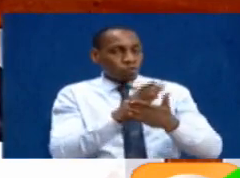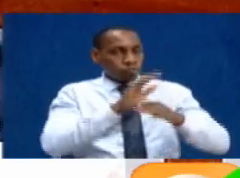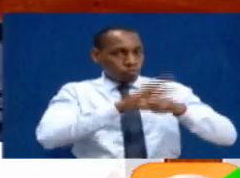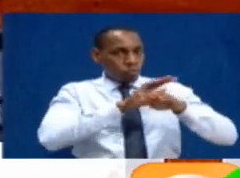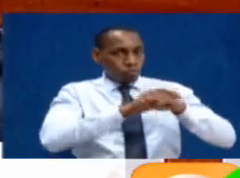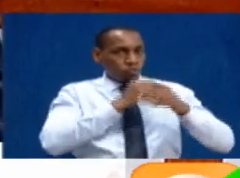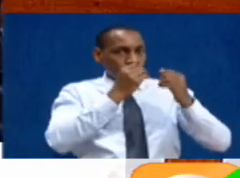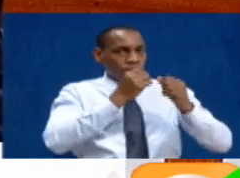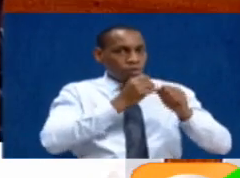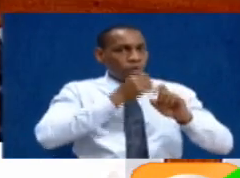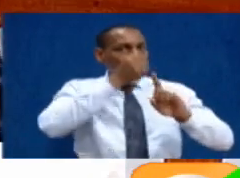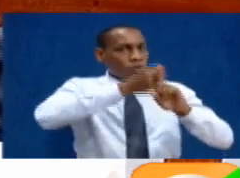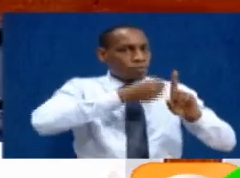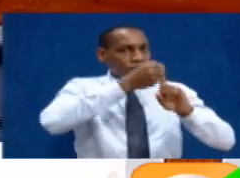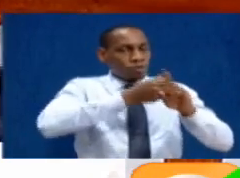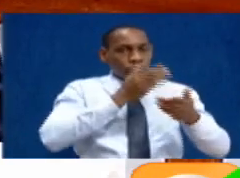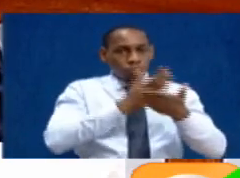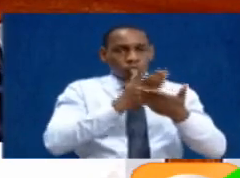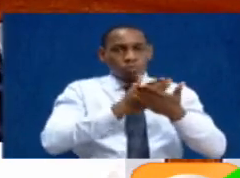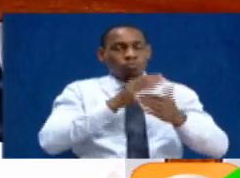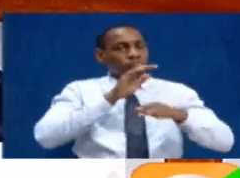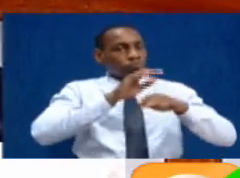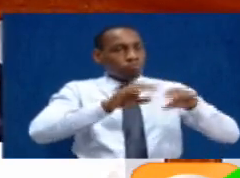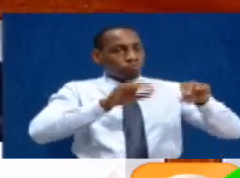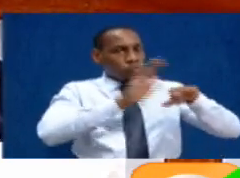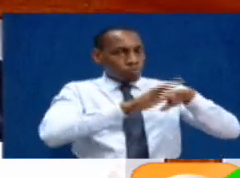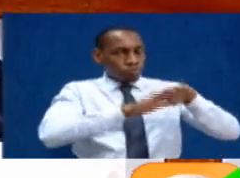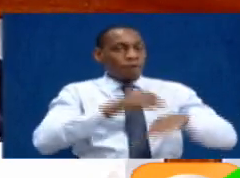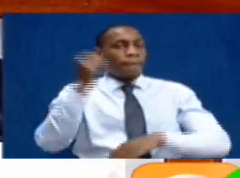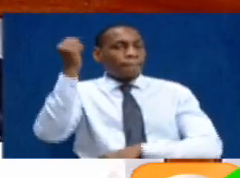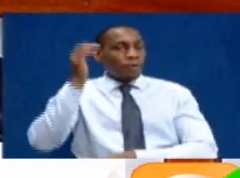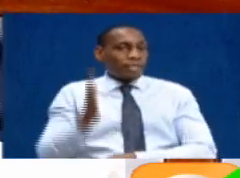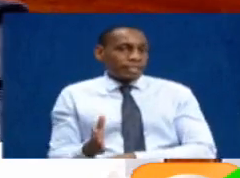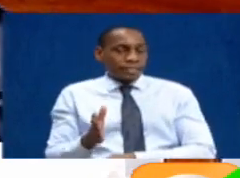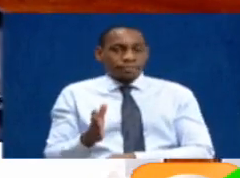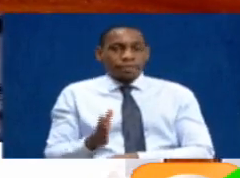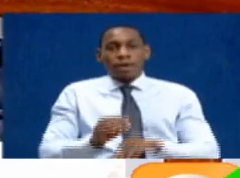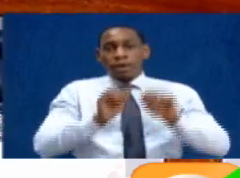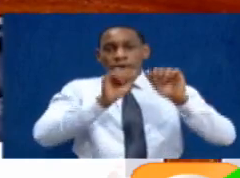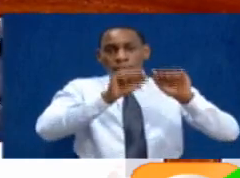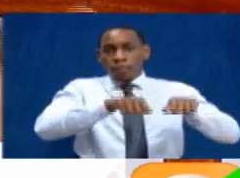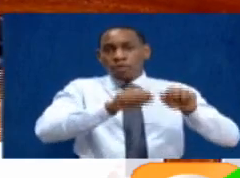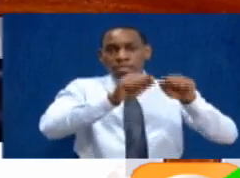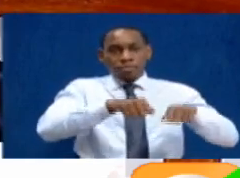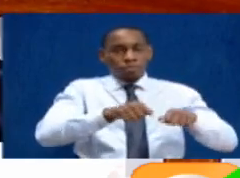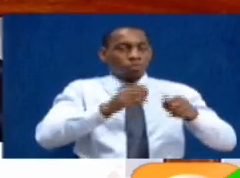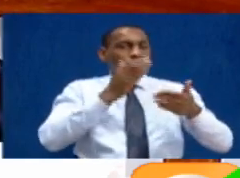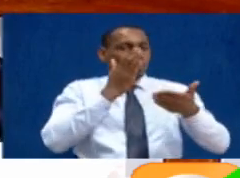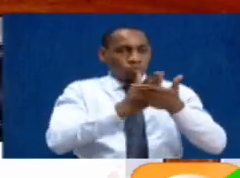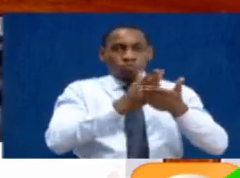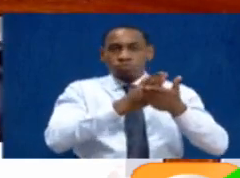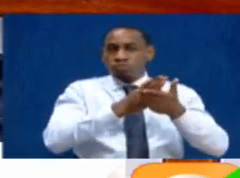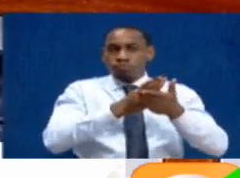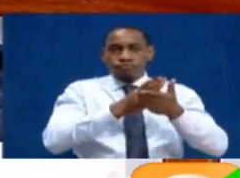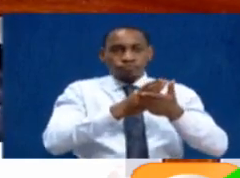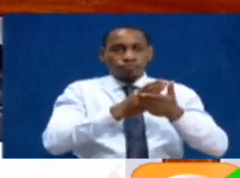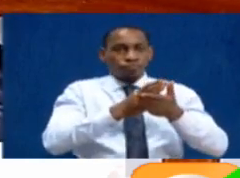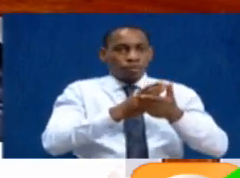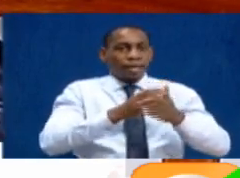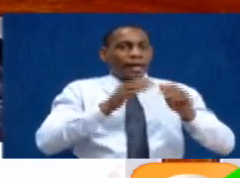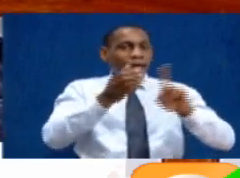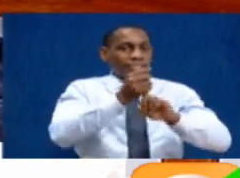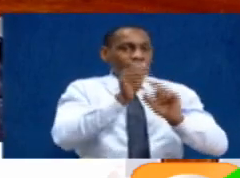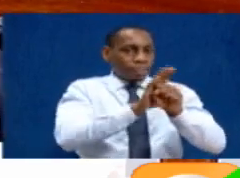fighter, he's swift in moving, he's a good politician, he can go places, but he